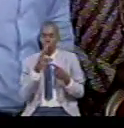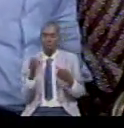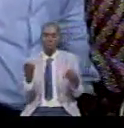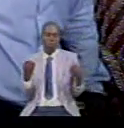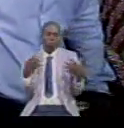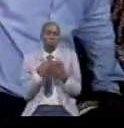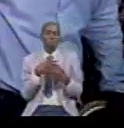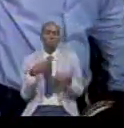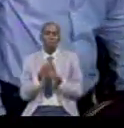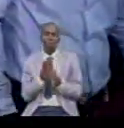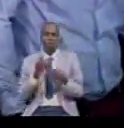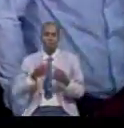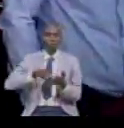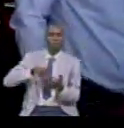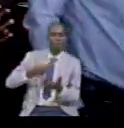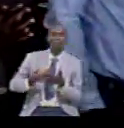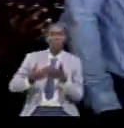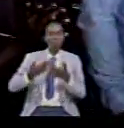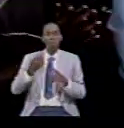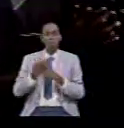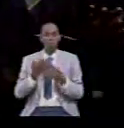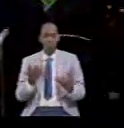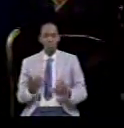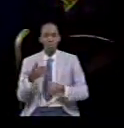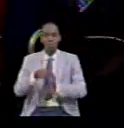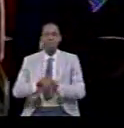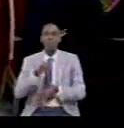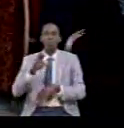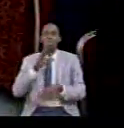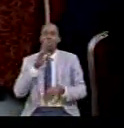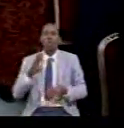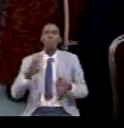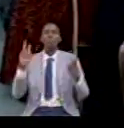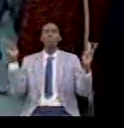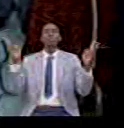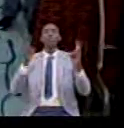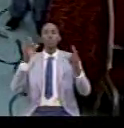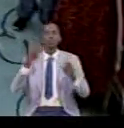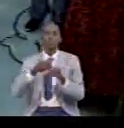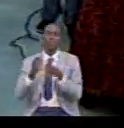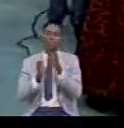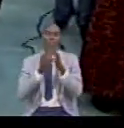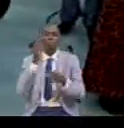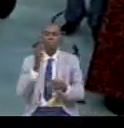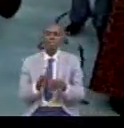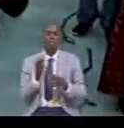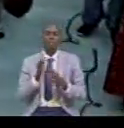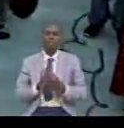made you fall before, from tonight, you're victorious in Jesus' name.